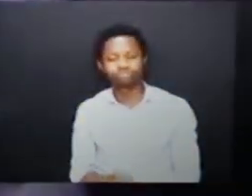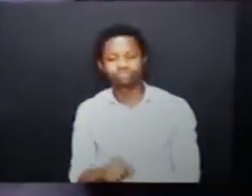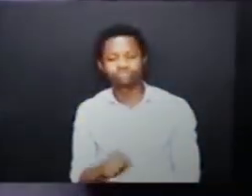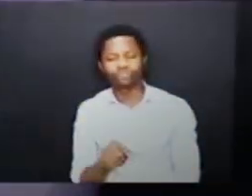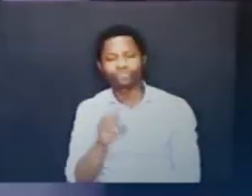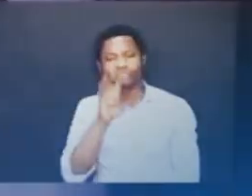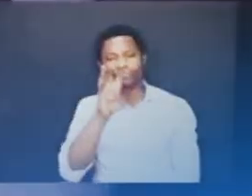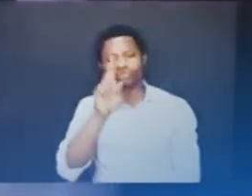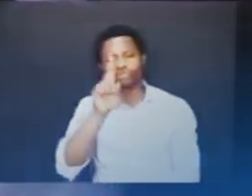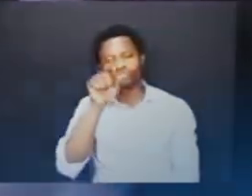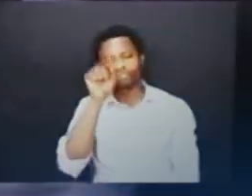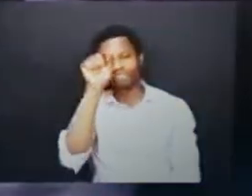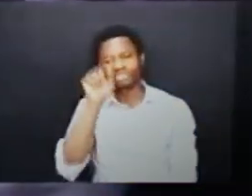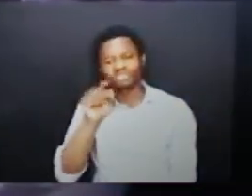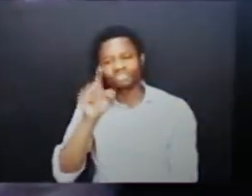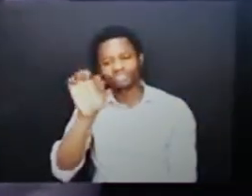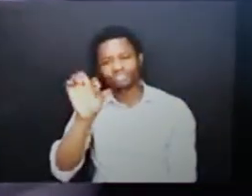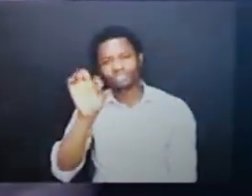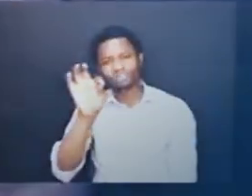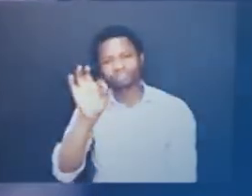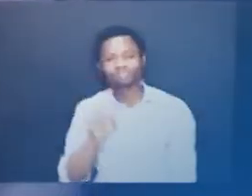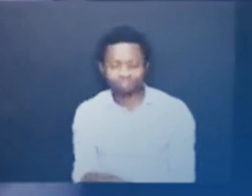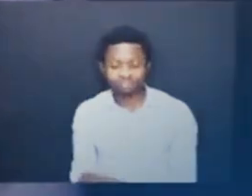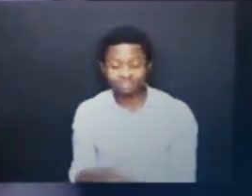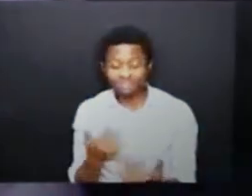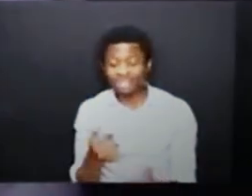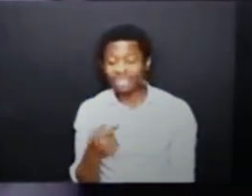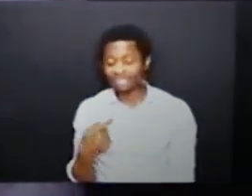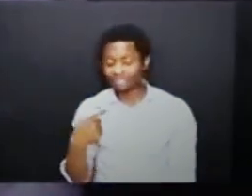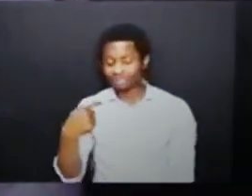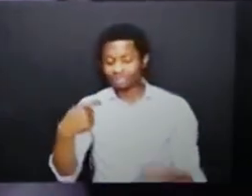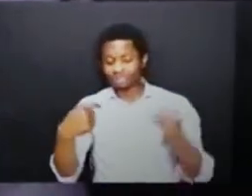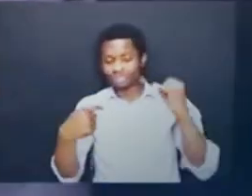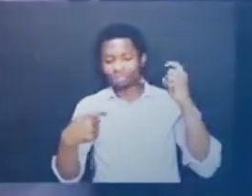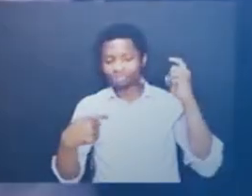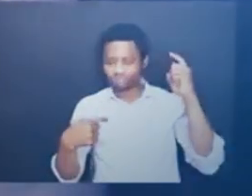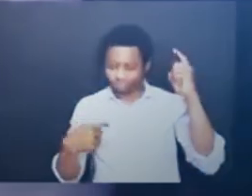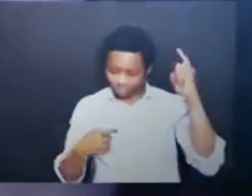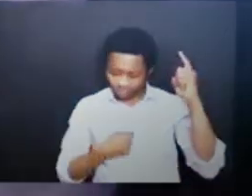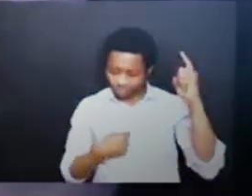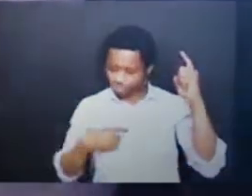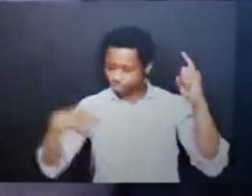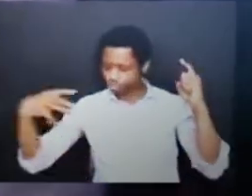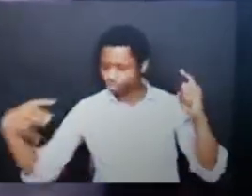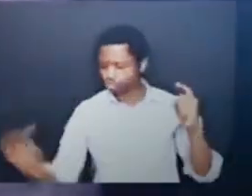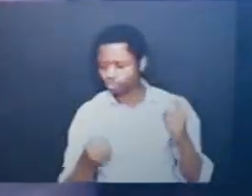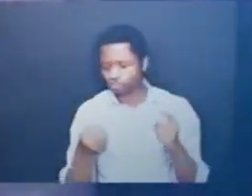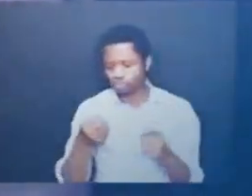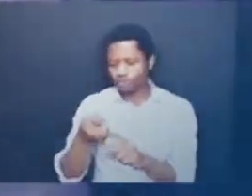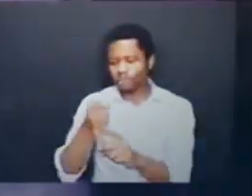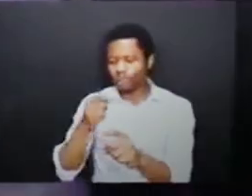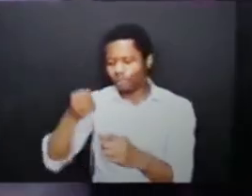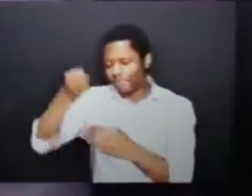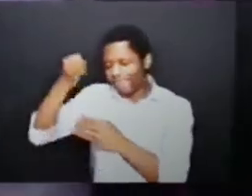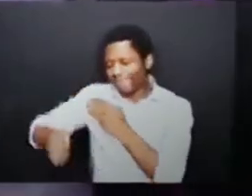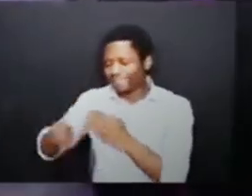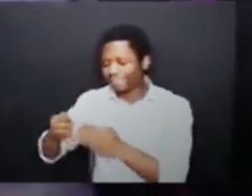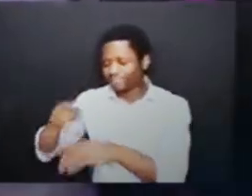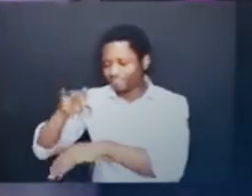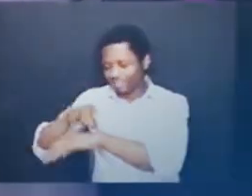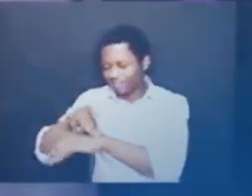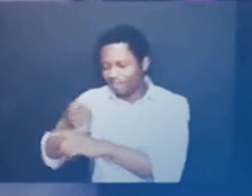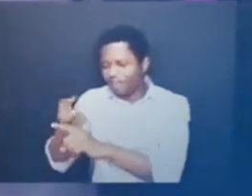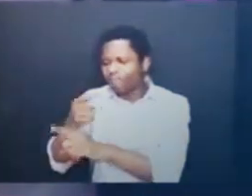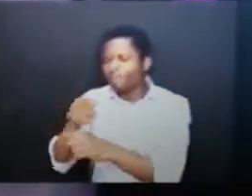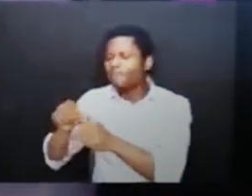Isaiah 41 verse 9. Now I took you from the ends of the earth. From its farthest corners I called